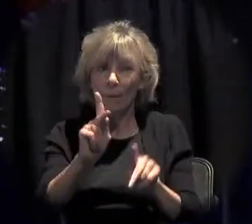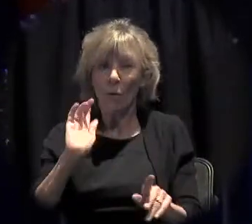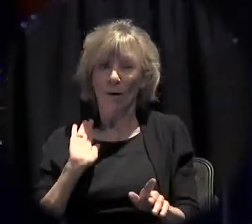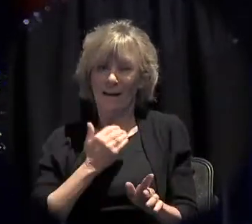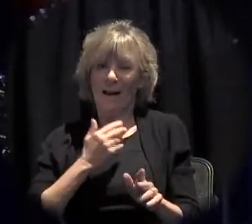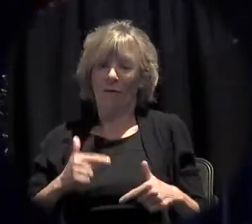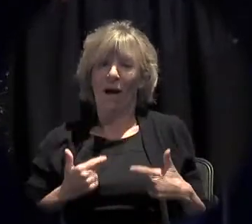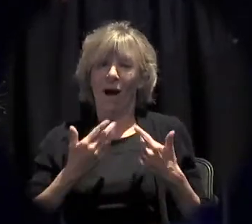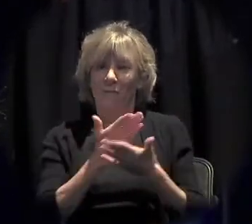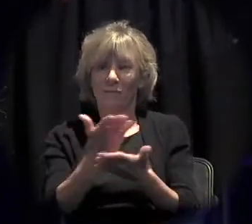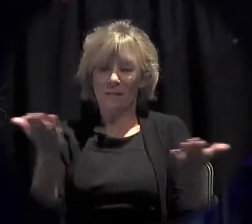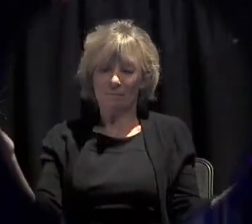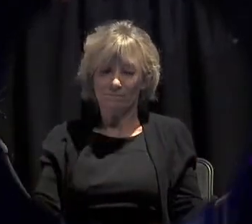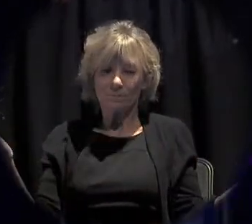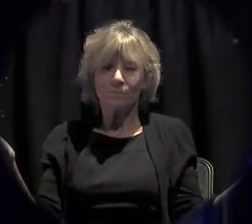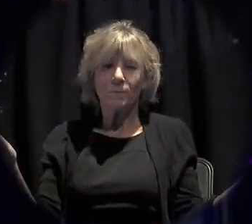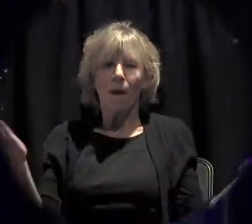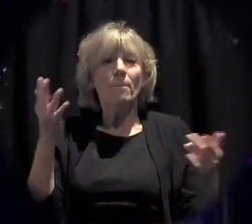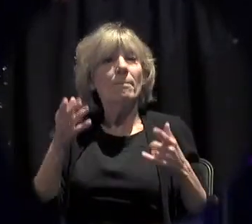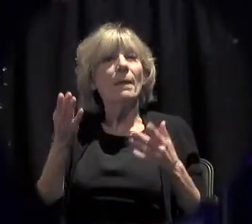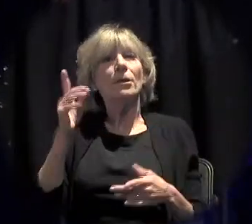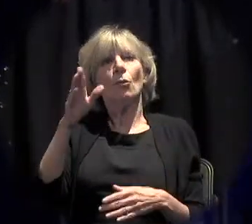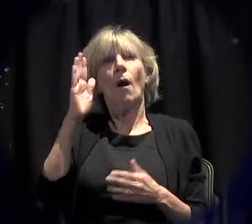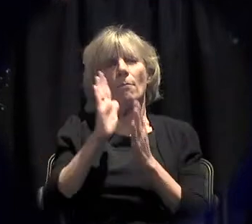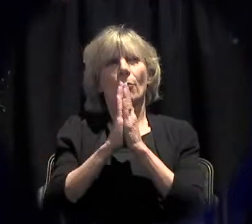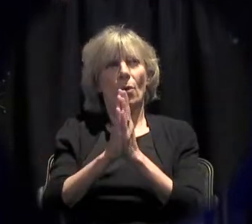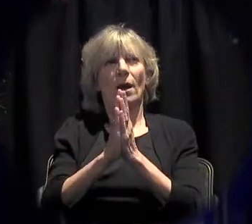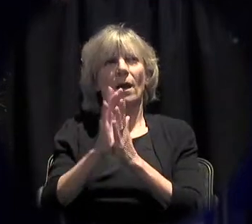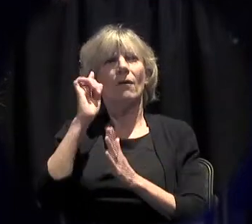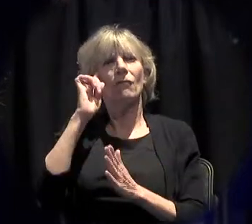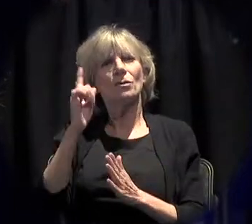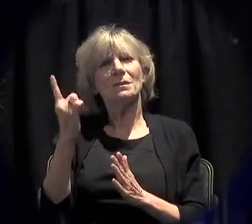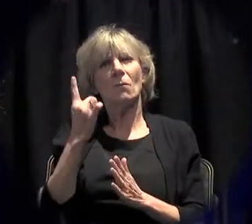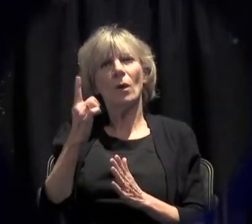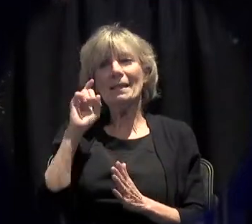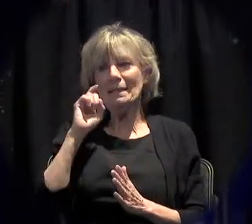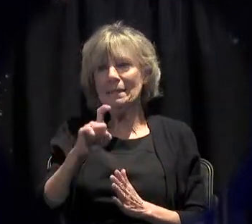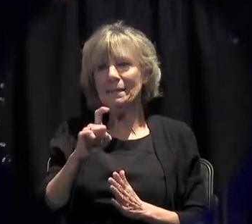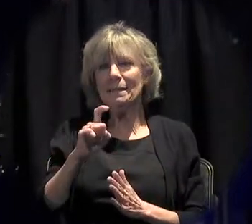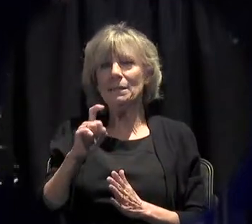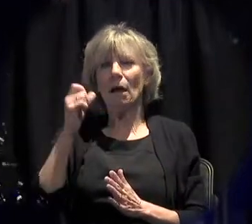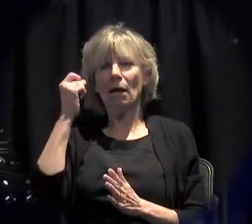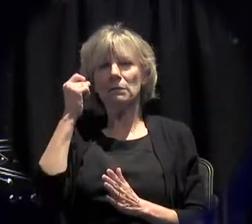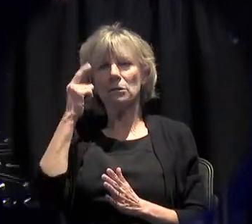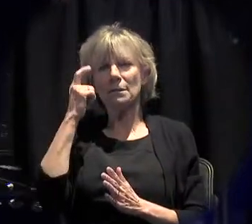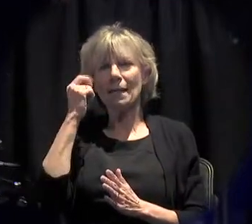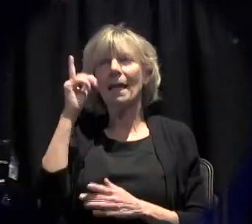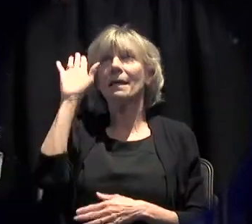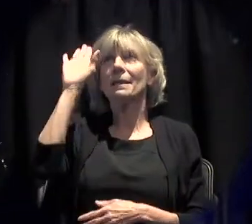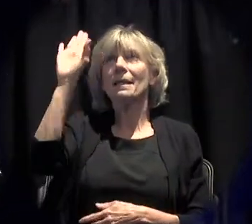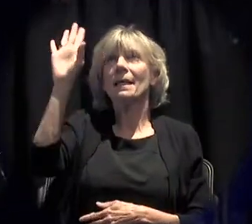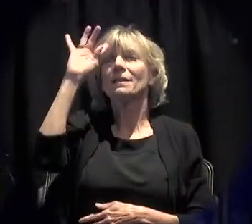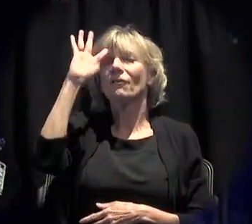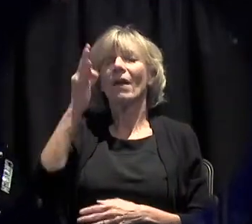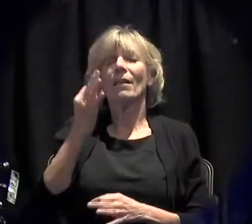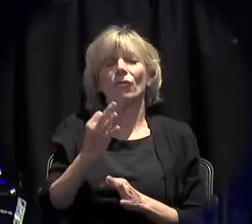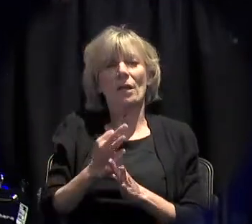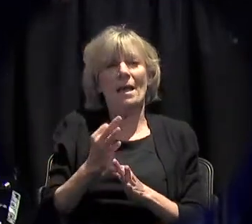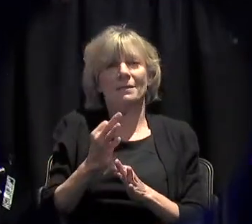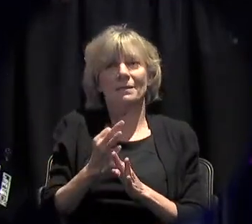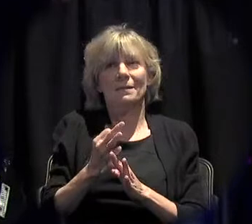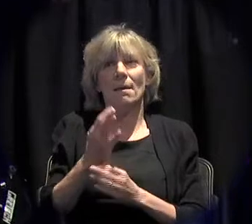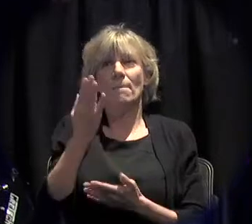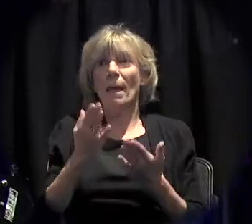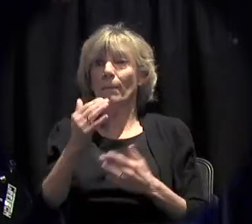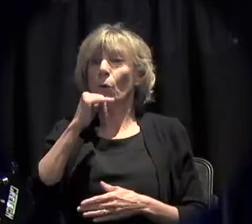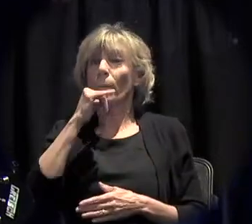And maybe you're praying for somebody right now that needs to hear or know the faithfulness of God. Maybe you're a